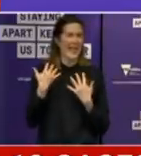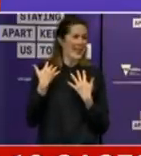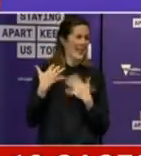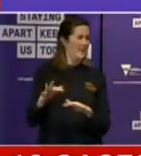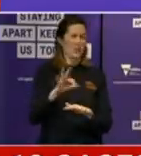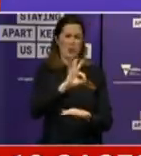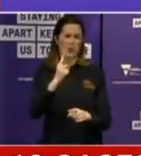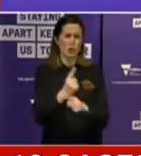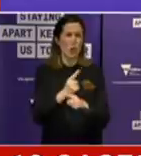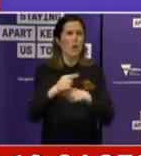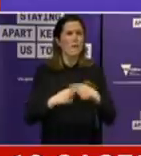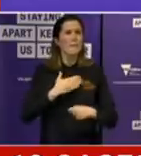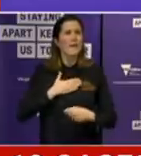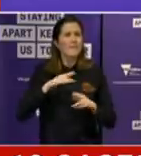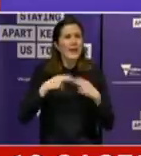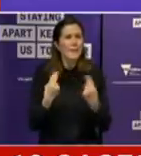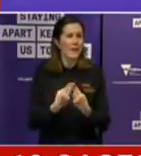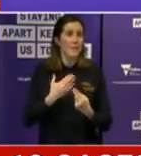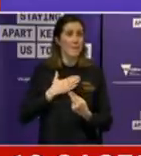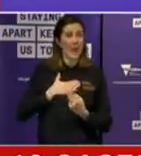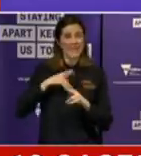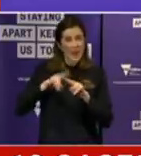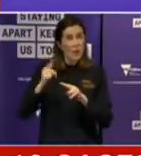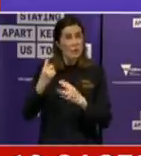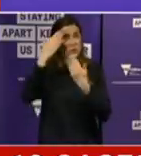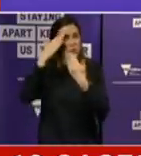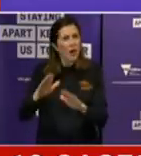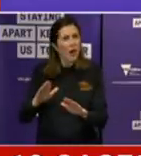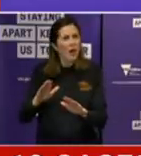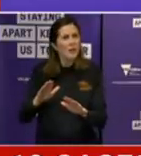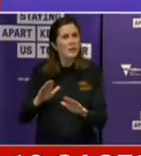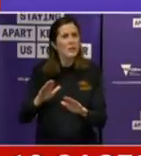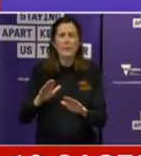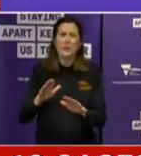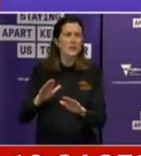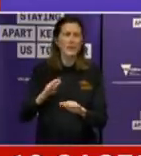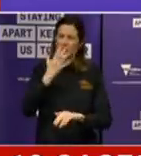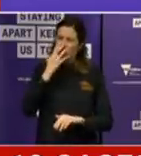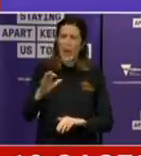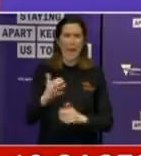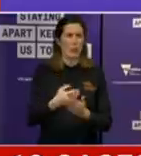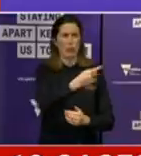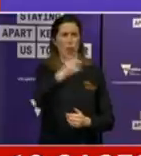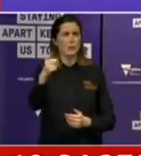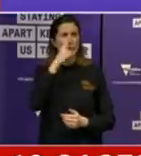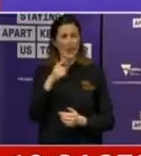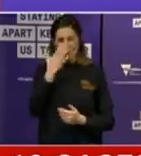dead members of my family out of it. I don't think that's too much to ask. Shame on him. Shame.